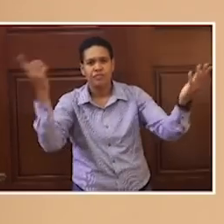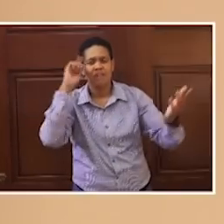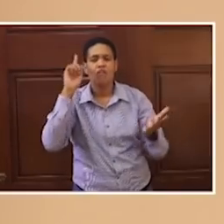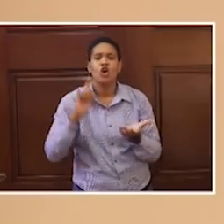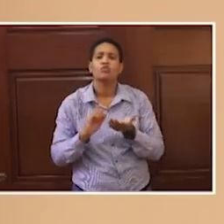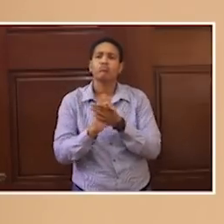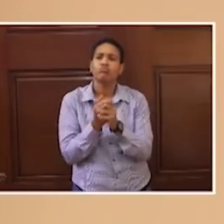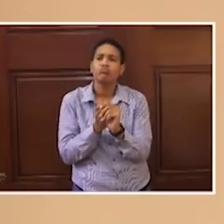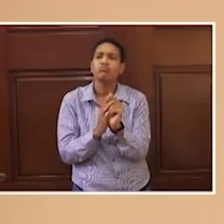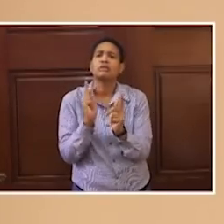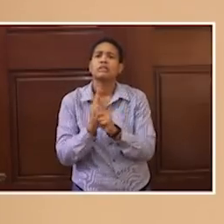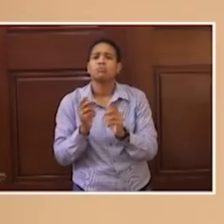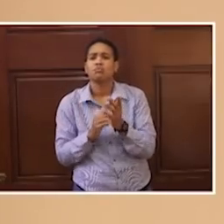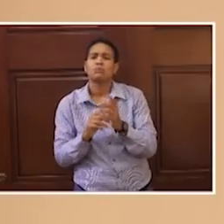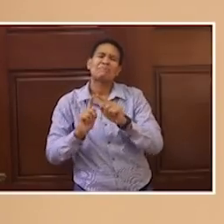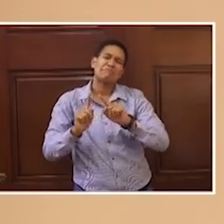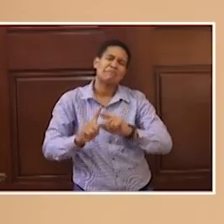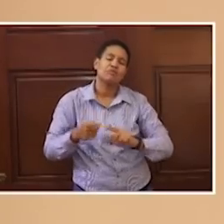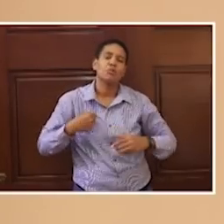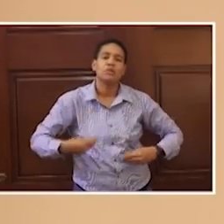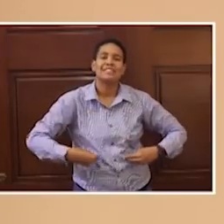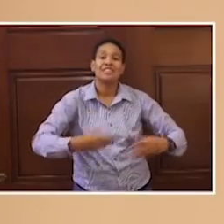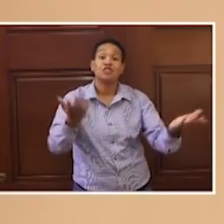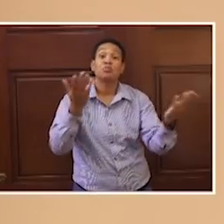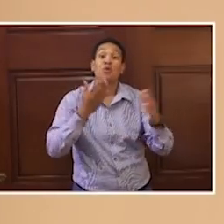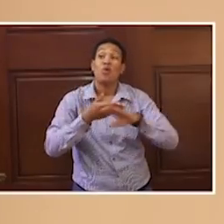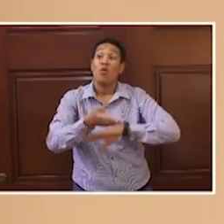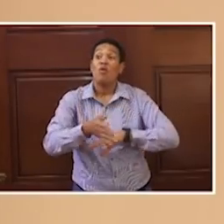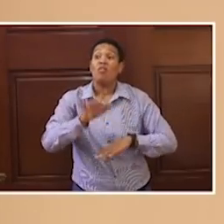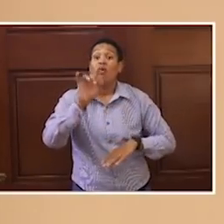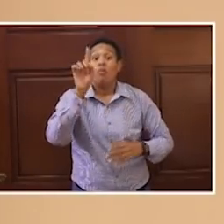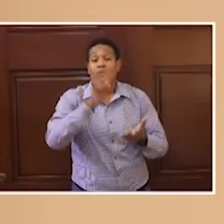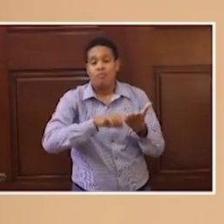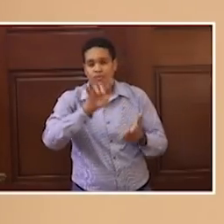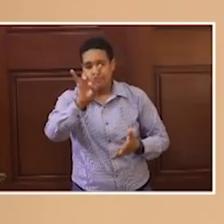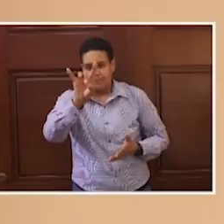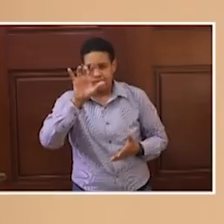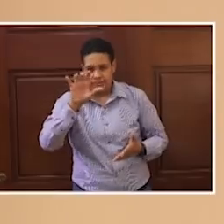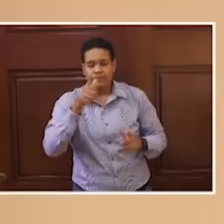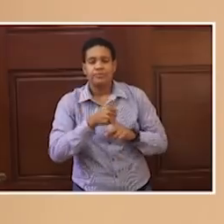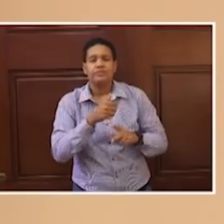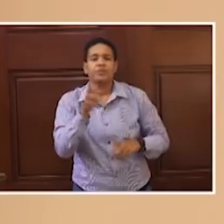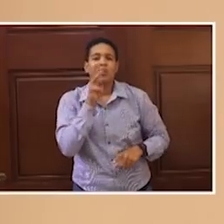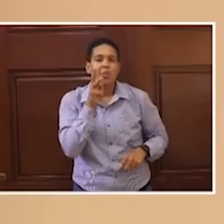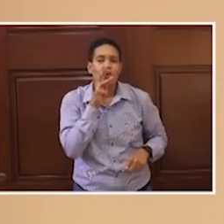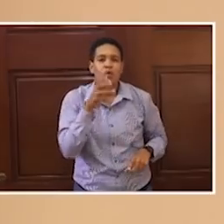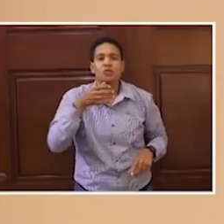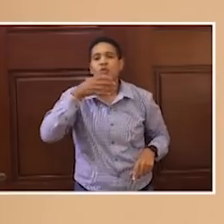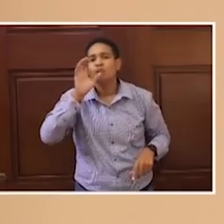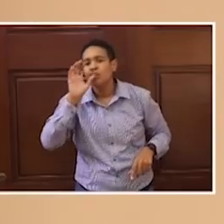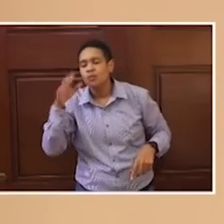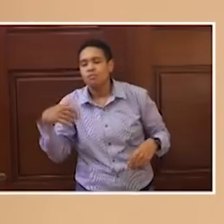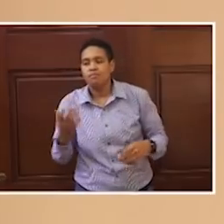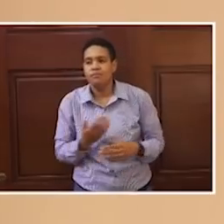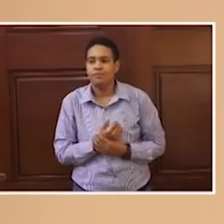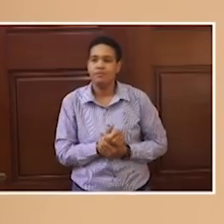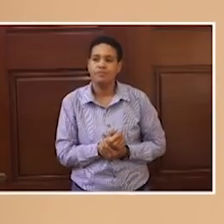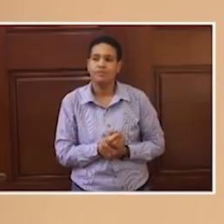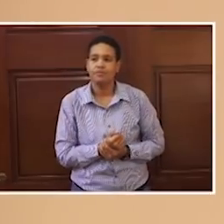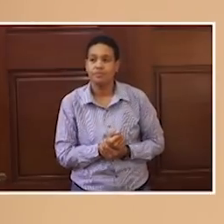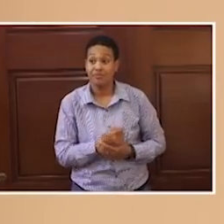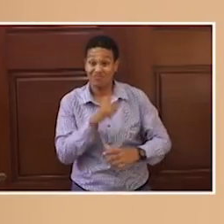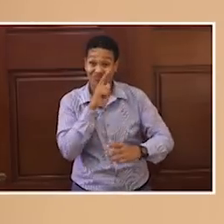sanitation packages, we have distributed in excess of 1,800, water, juices, and in